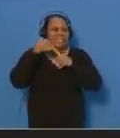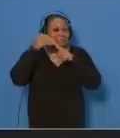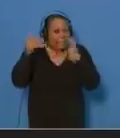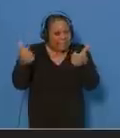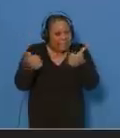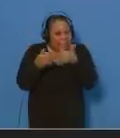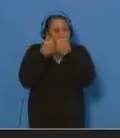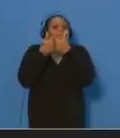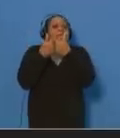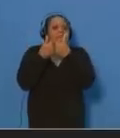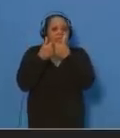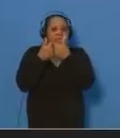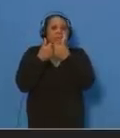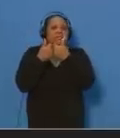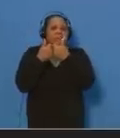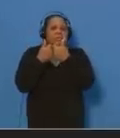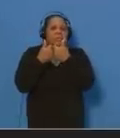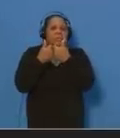challenging effort,